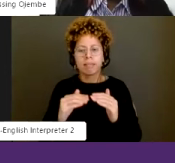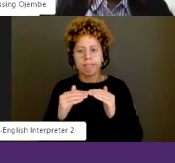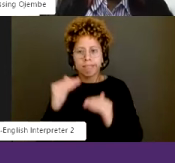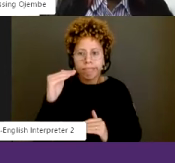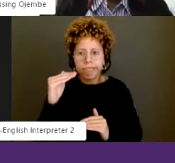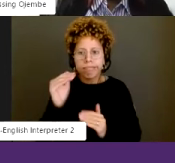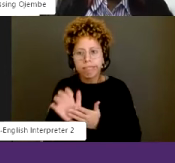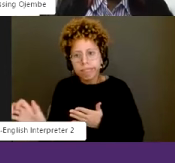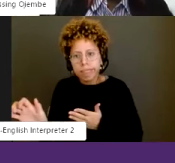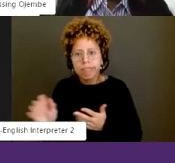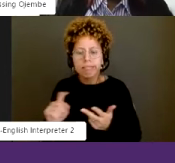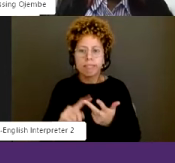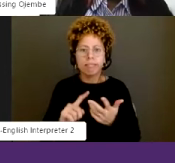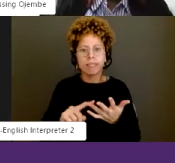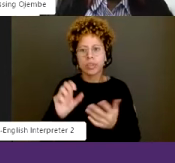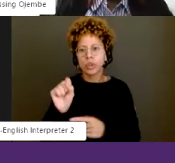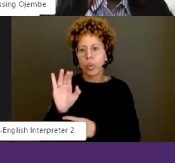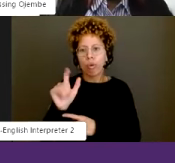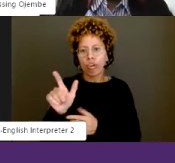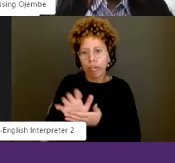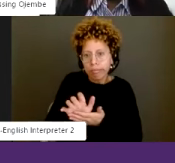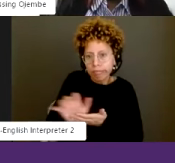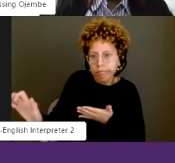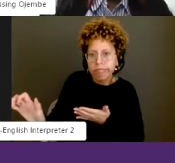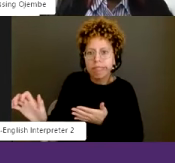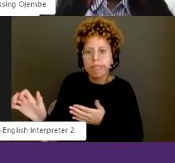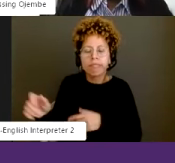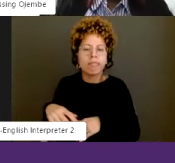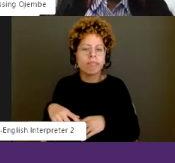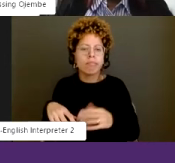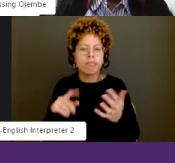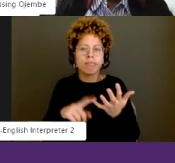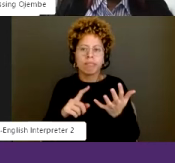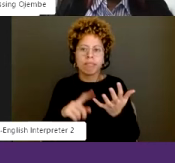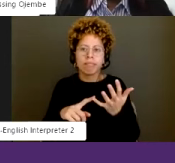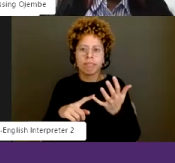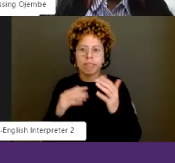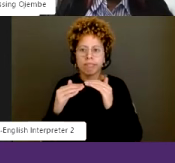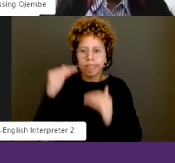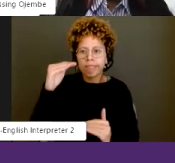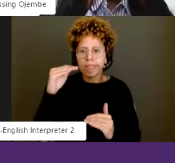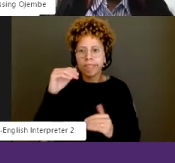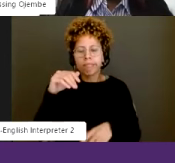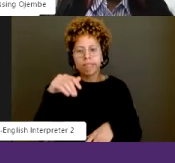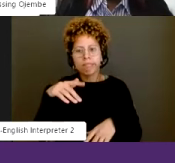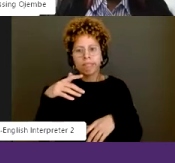inequalities, social exclusion, disadvantages of Black older adults,